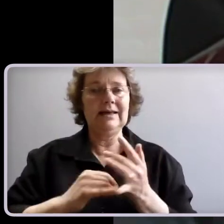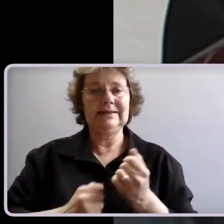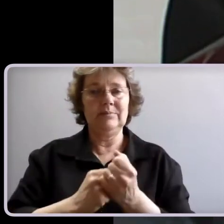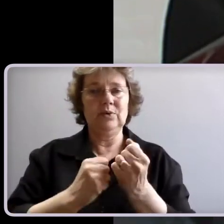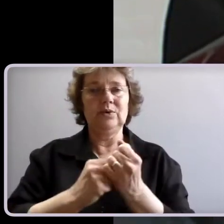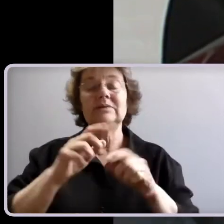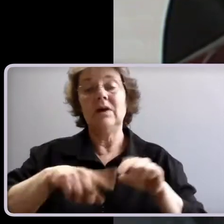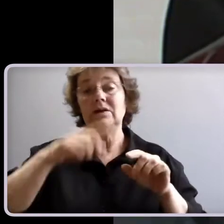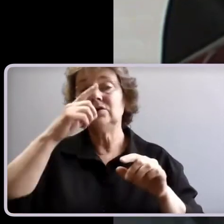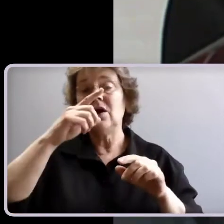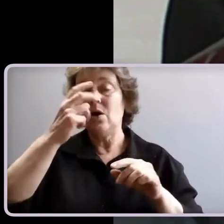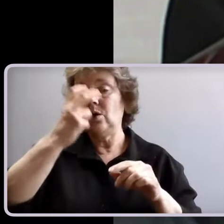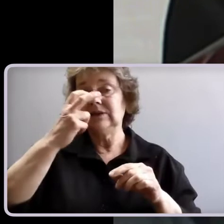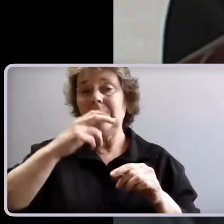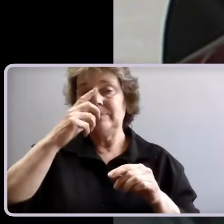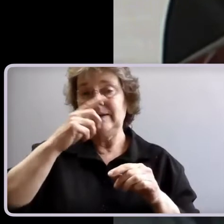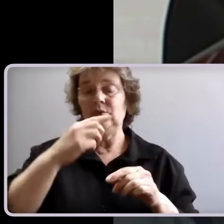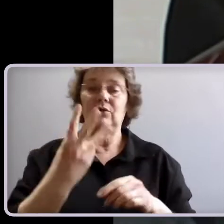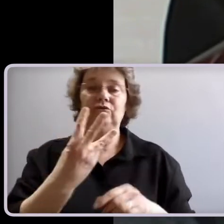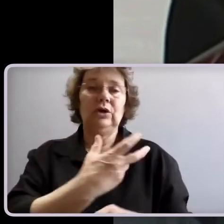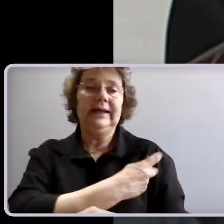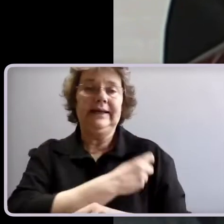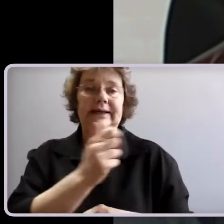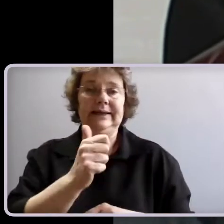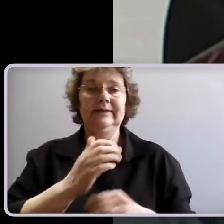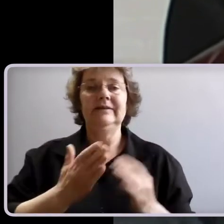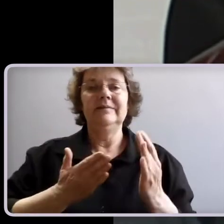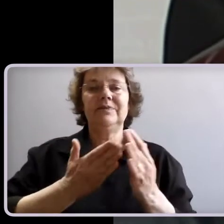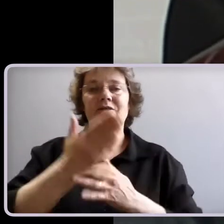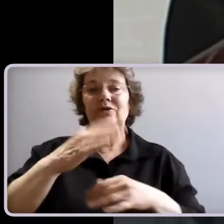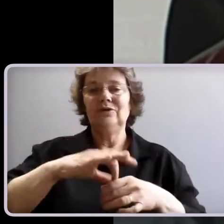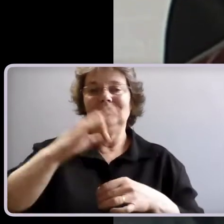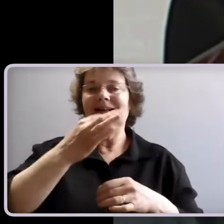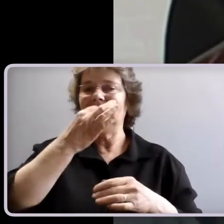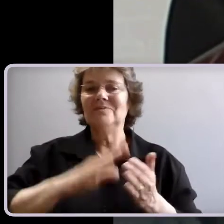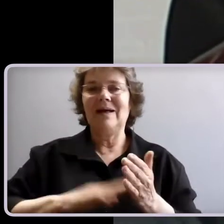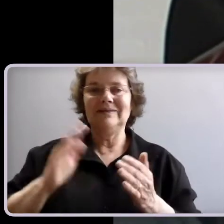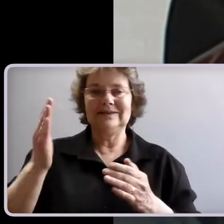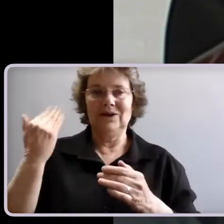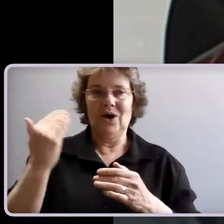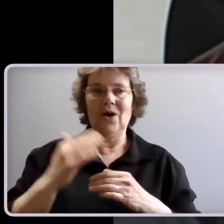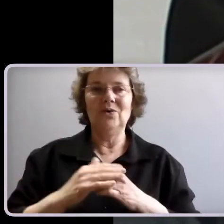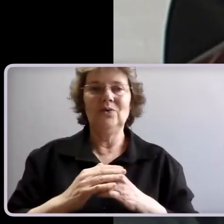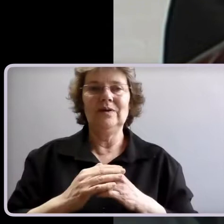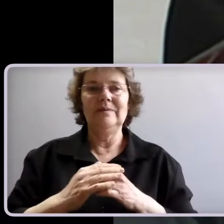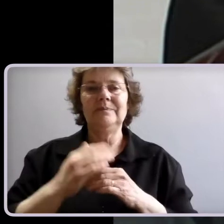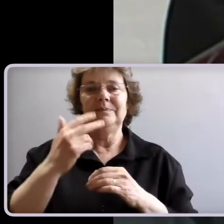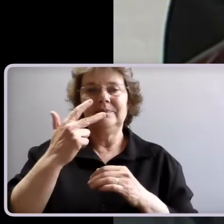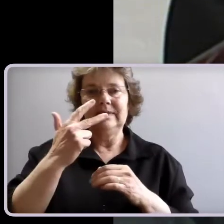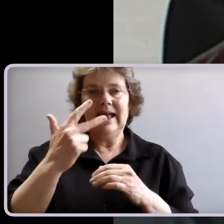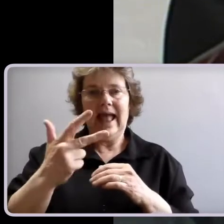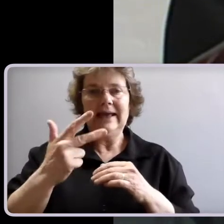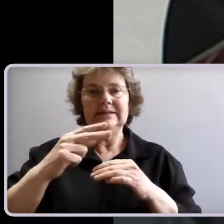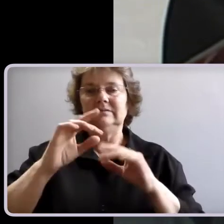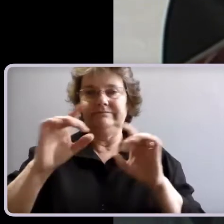vaccinations. During the federal election, so only a few months ago, all 8 of the National Disability Peak organisations